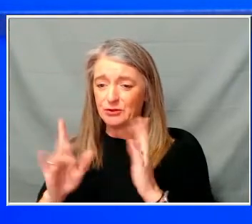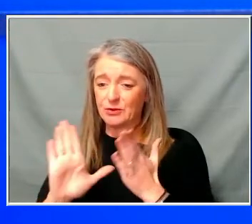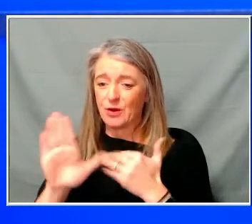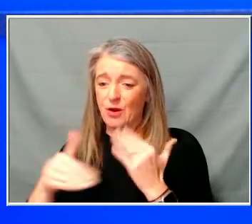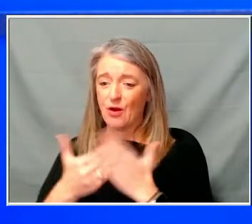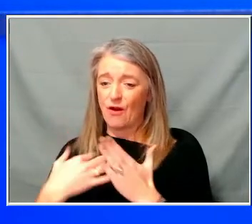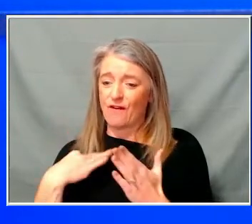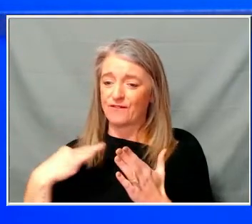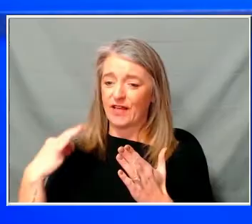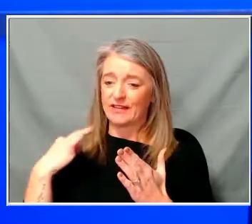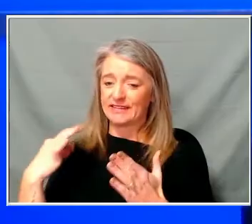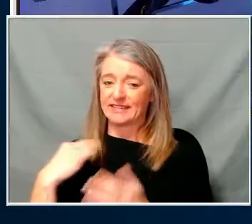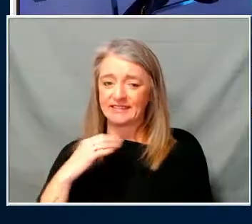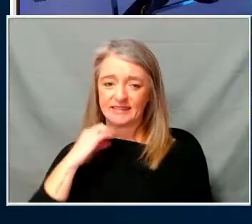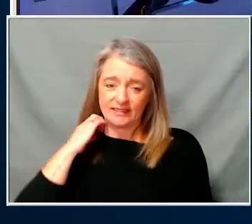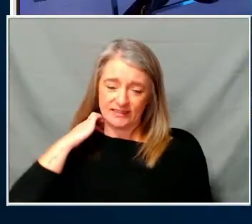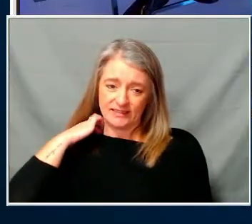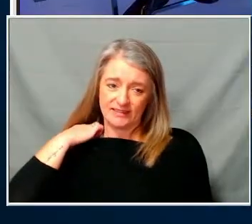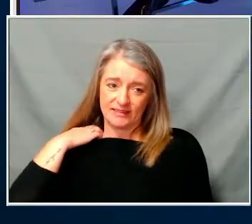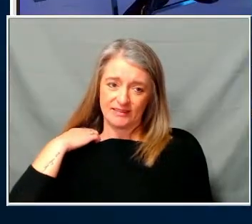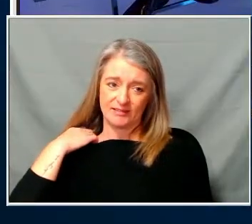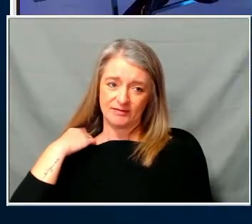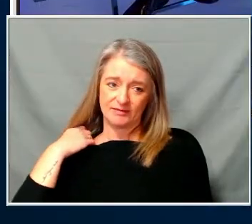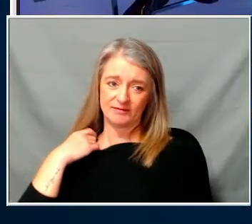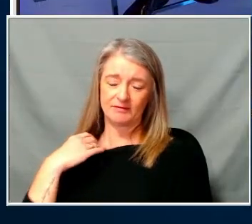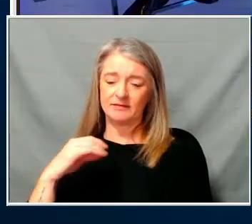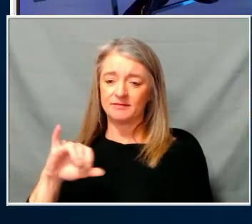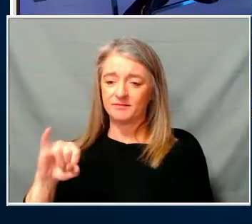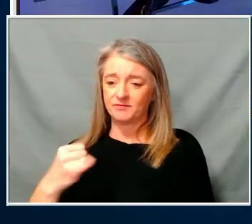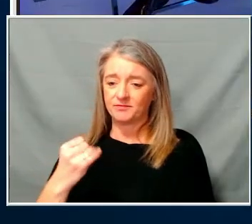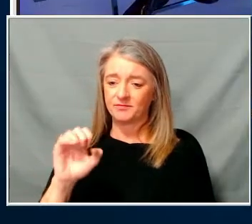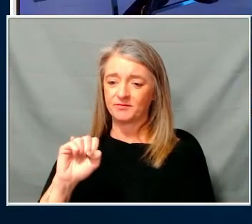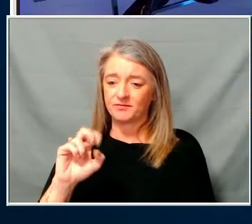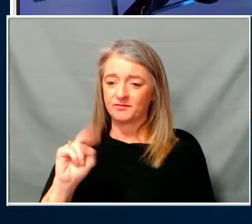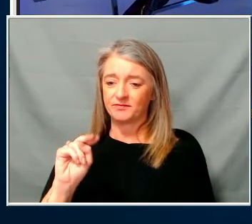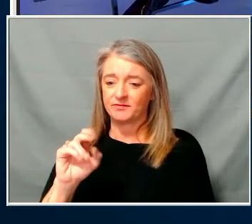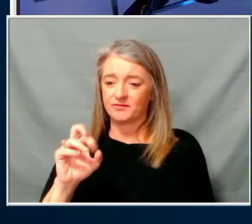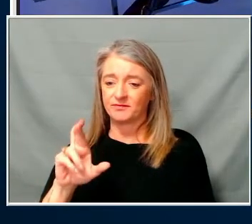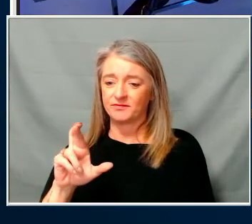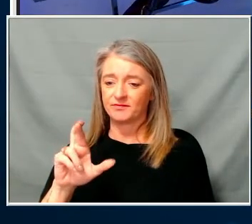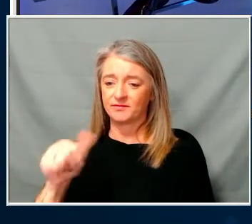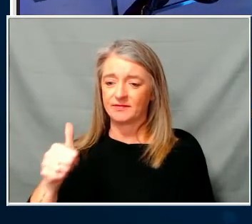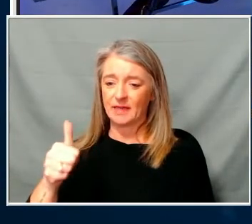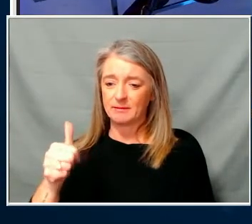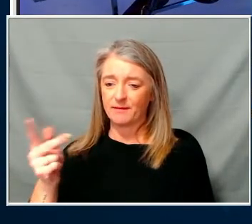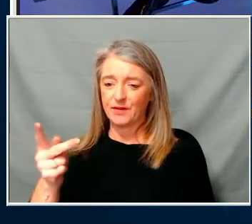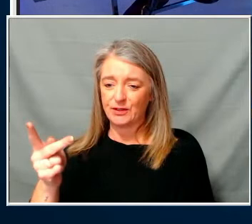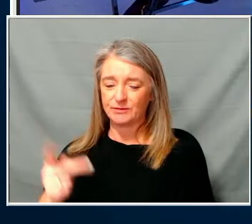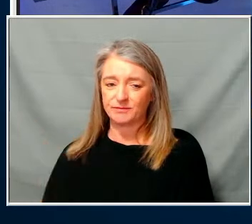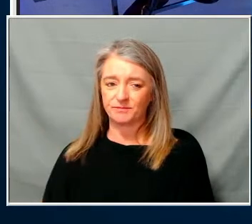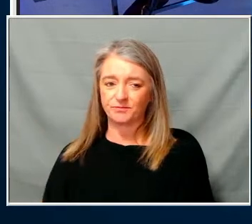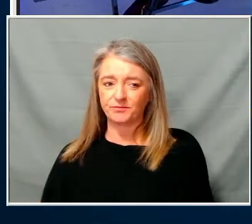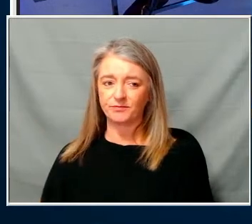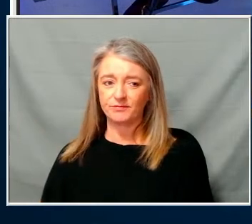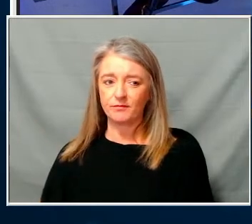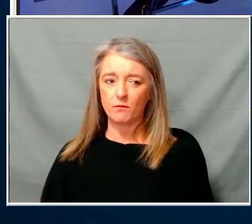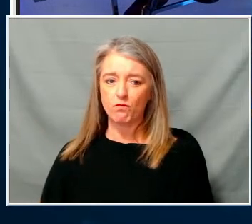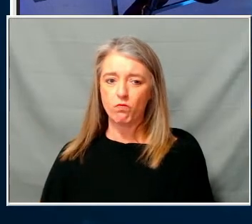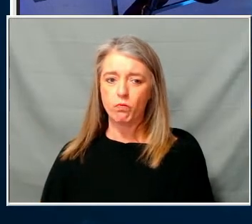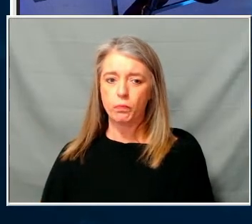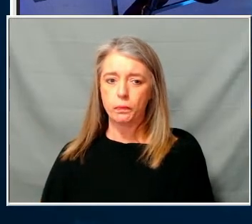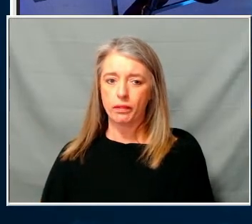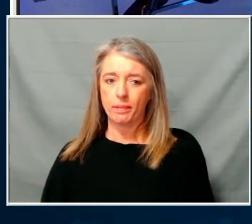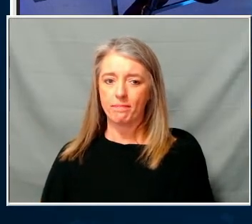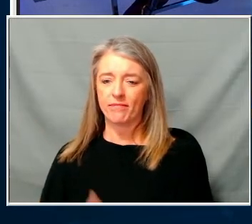Let me see that. Where did that come from? Jennifer and Brian, this thumbs up for you. Yeah. Where did that come from? It was just sitting here. I didn't want do that it.